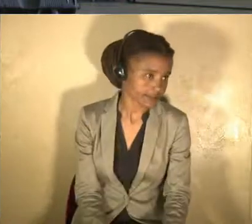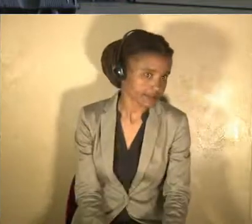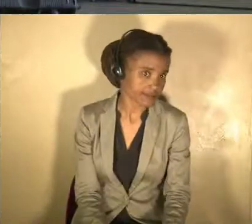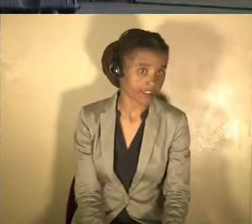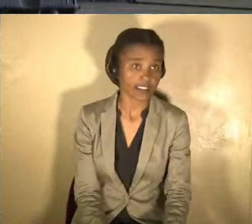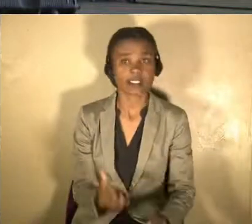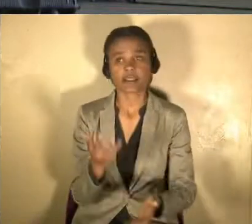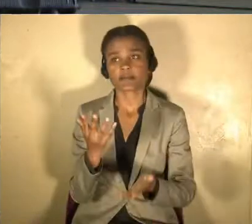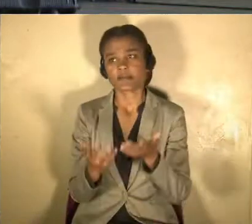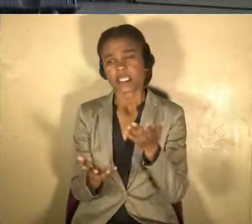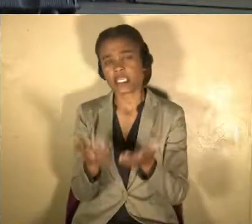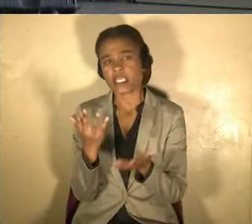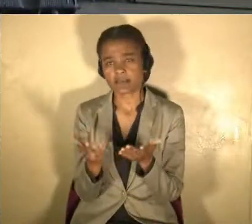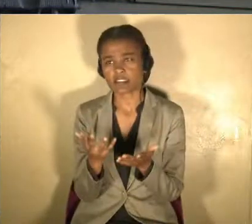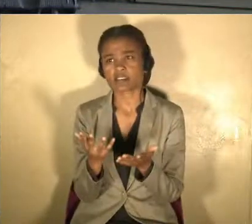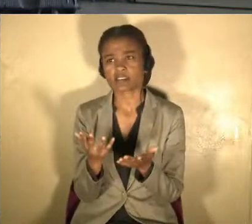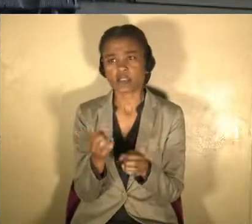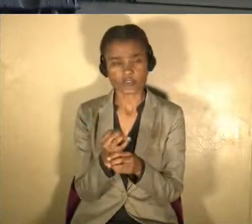this side, at